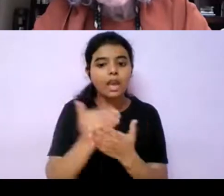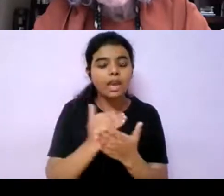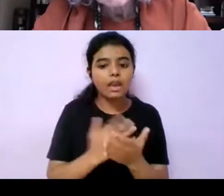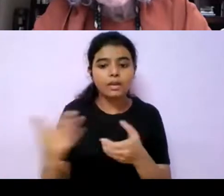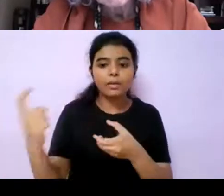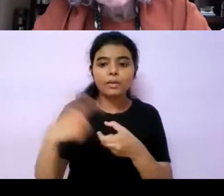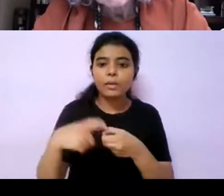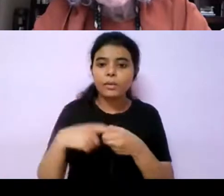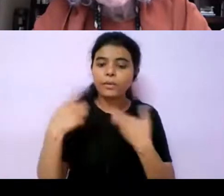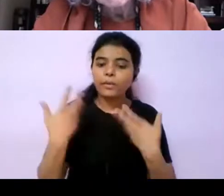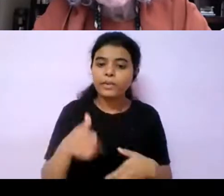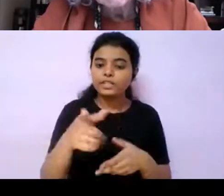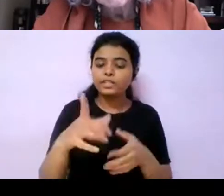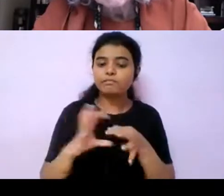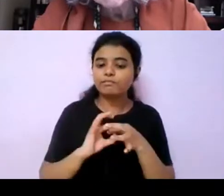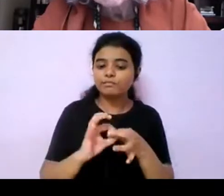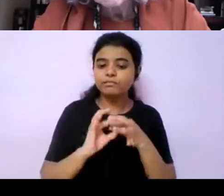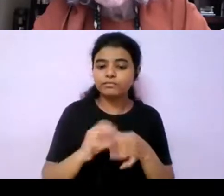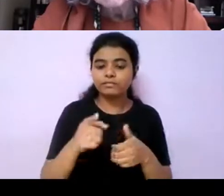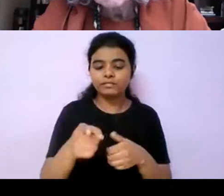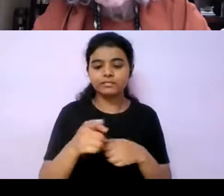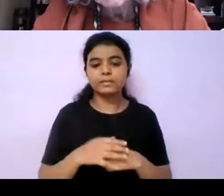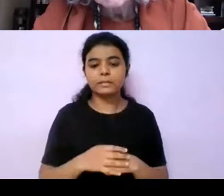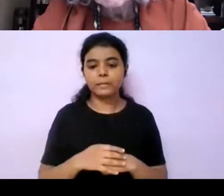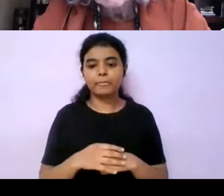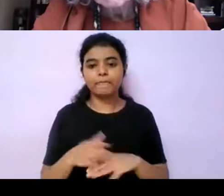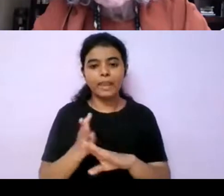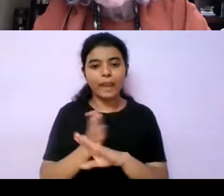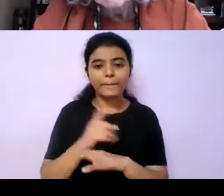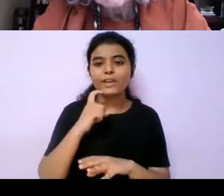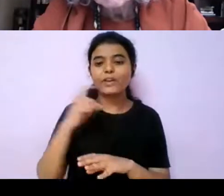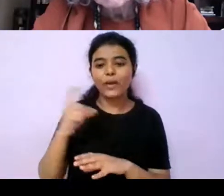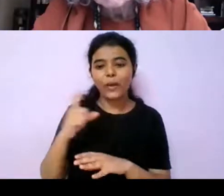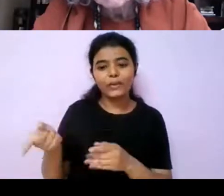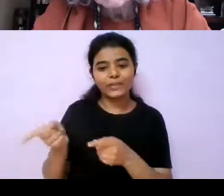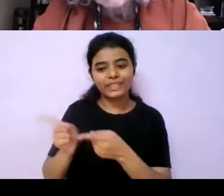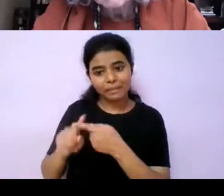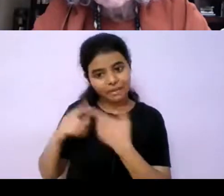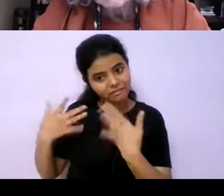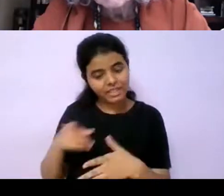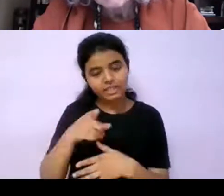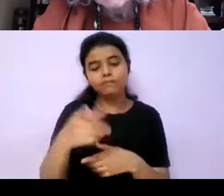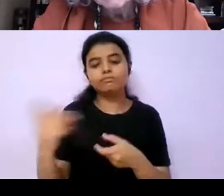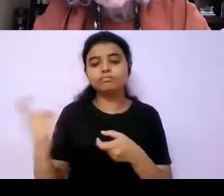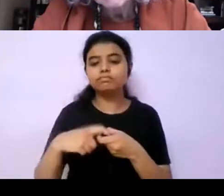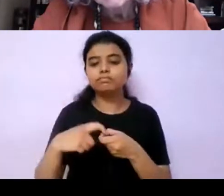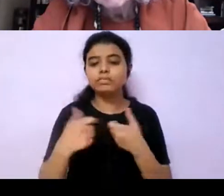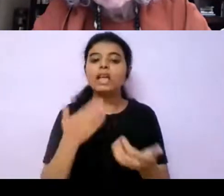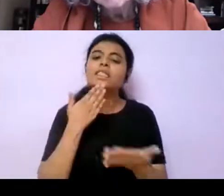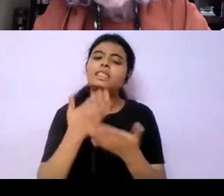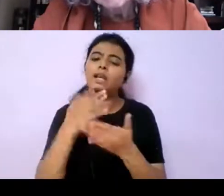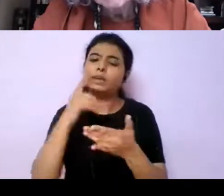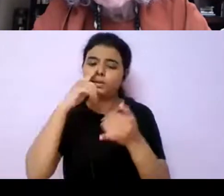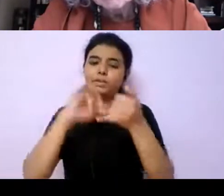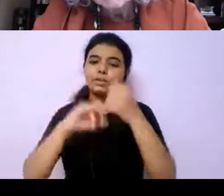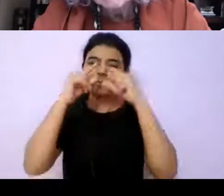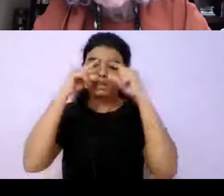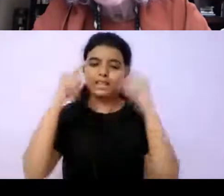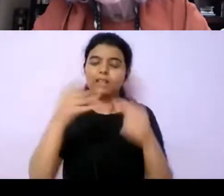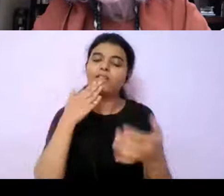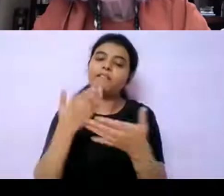of activities that happened in college. So thank you, Shubhangi, for really being a true